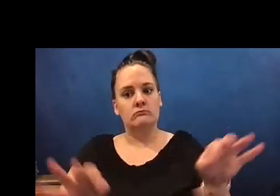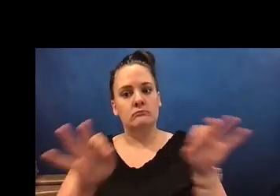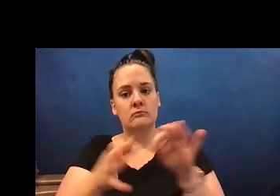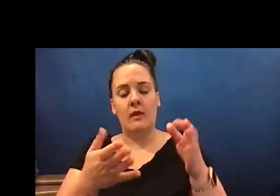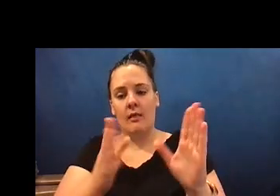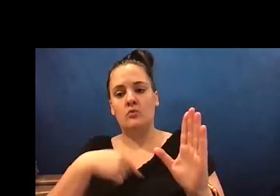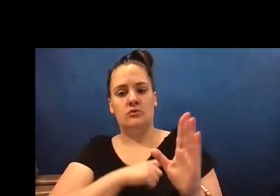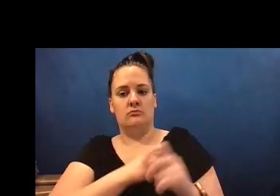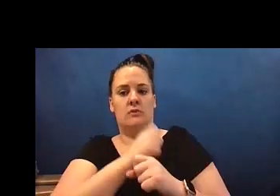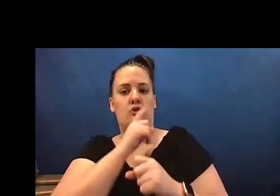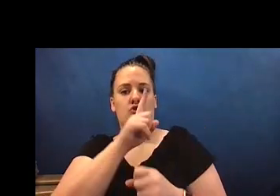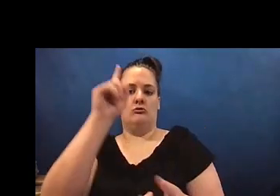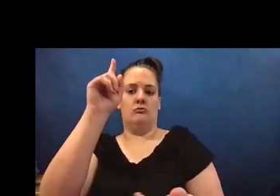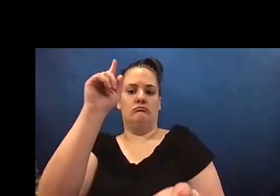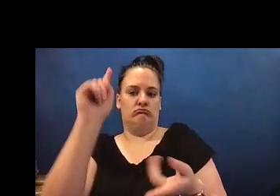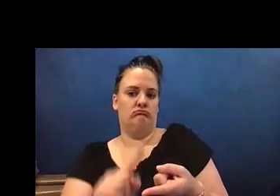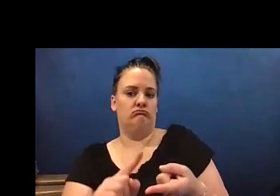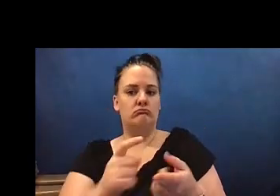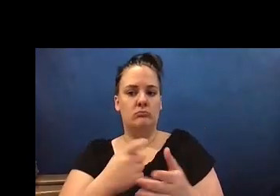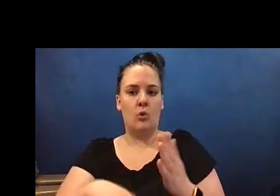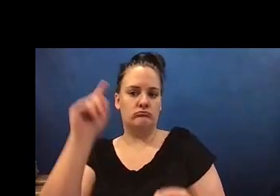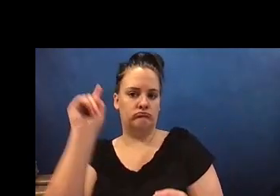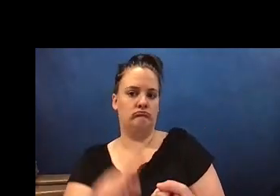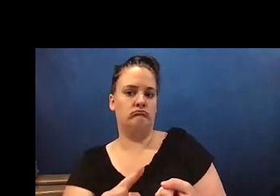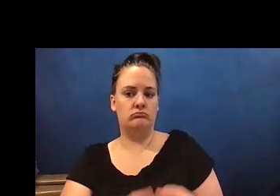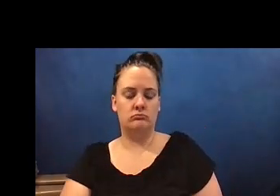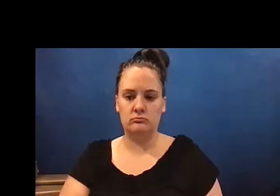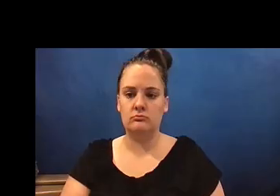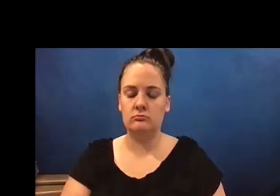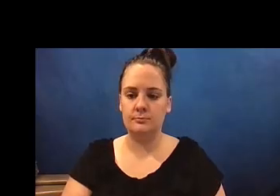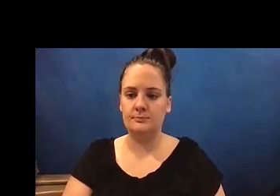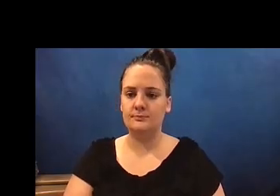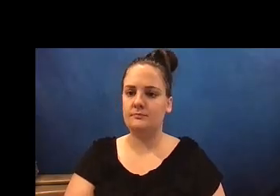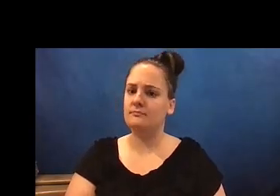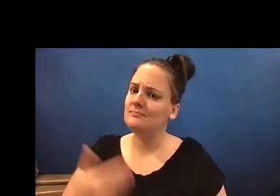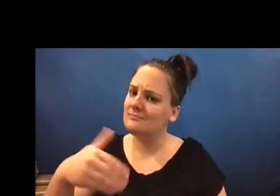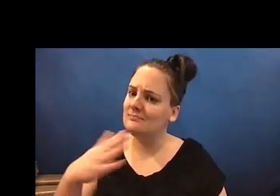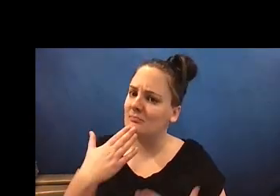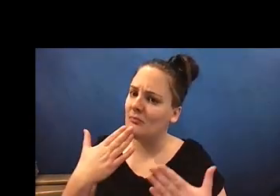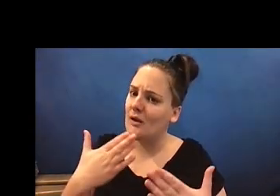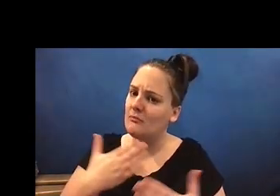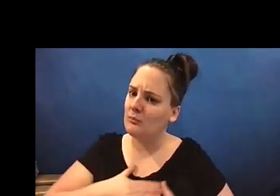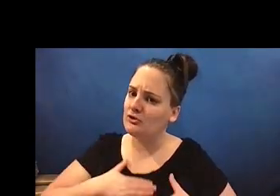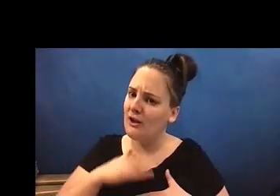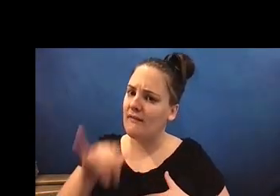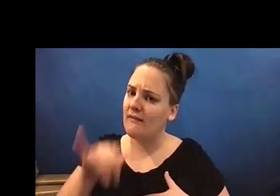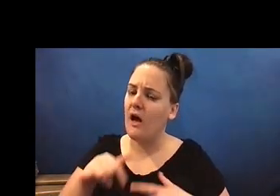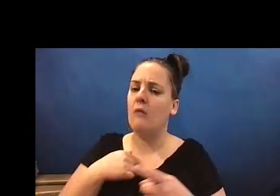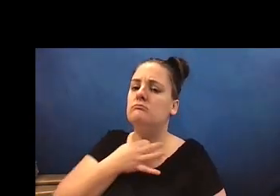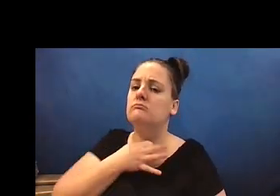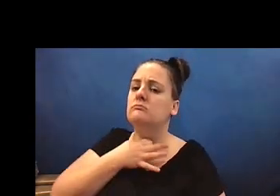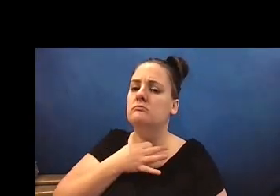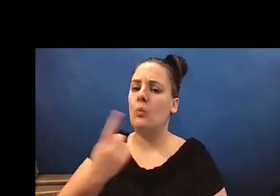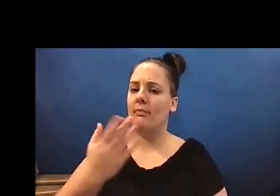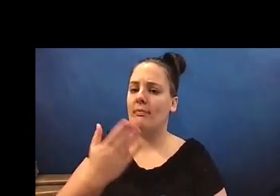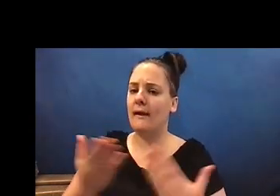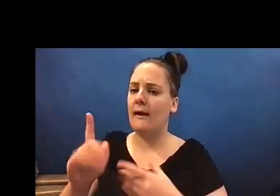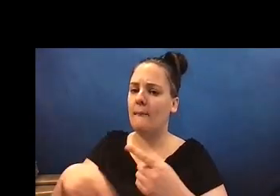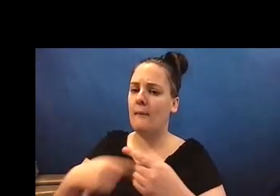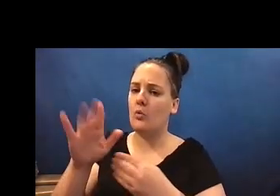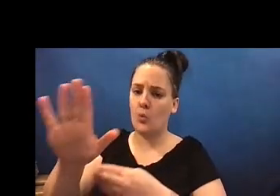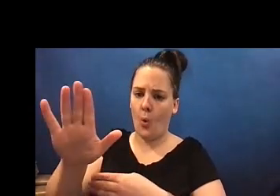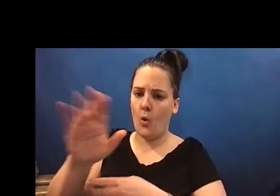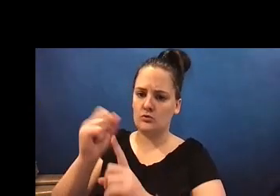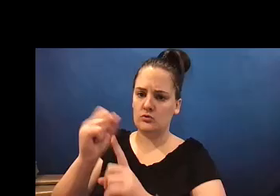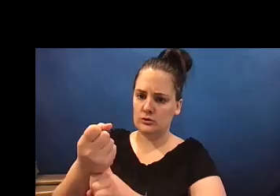keep the cost of care down. I really appreciate that, Donna. Can you just, one of the interesting things about your